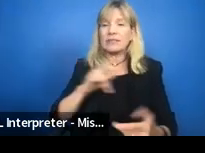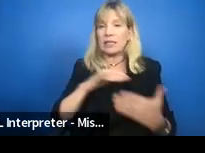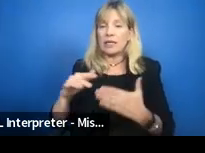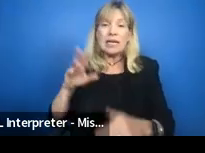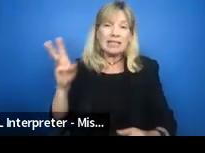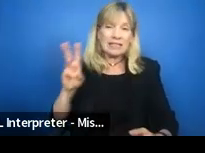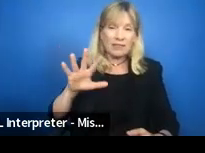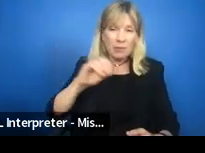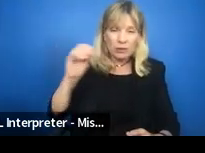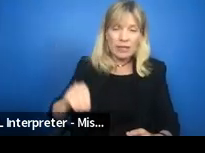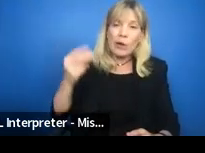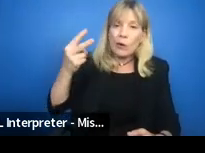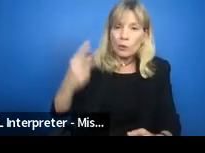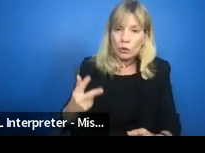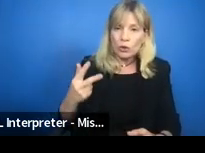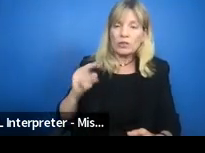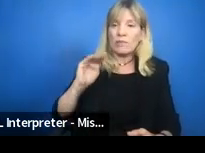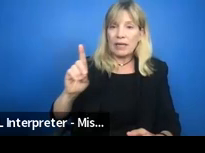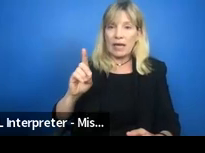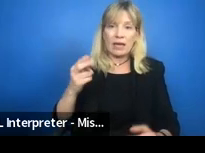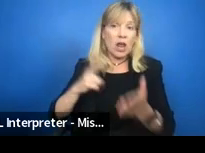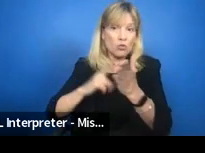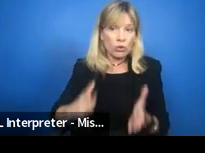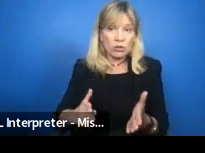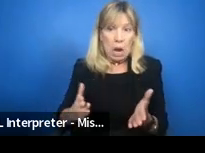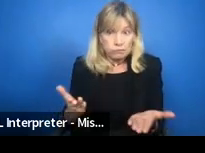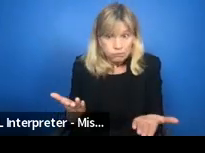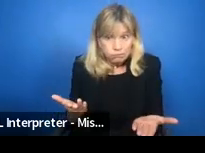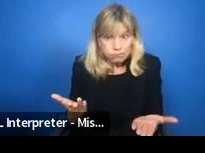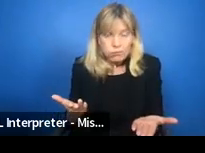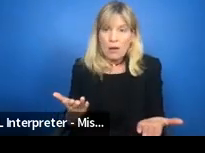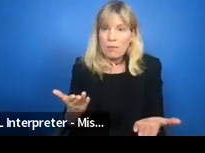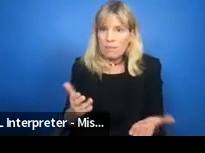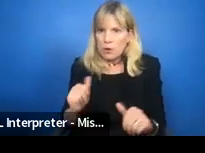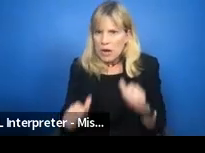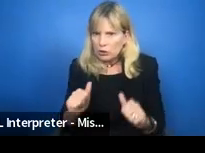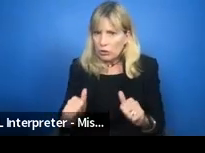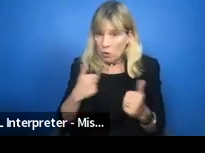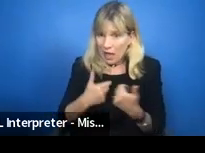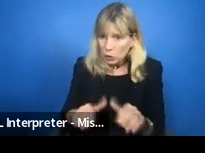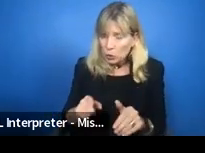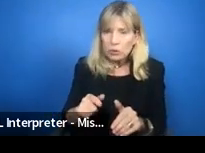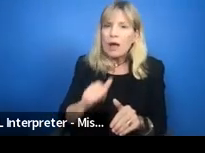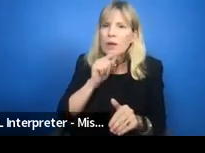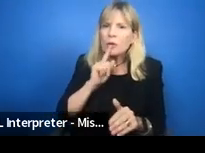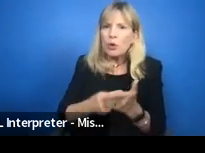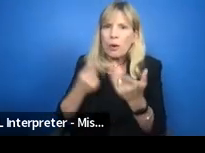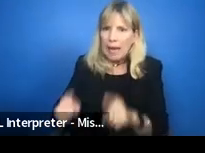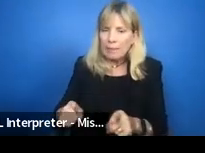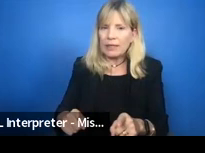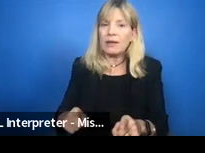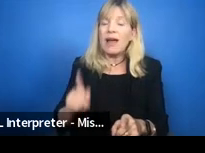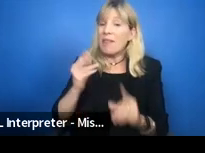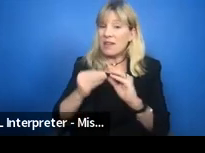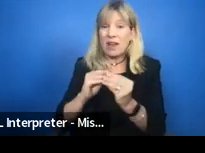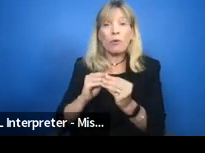65%, or about 2/3 of Medicaid enrollees, weren't sure if they could now lose their benefits. They weren't sure what was happening there. And that number